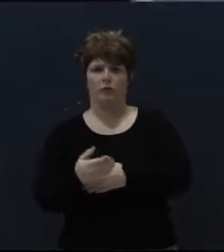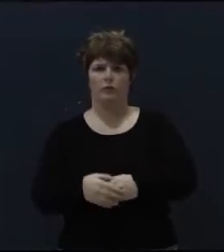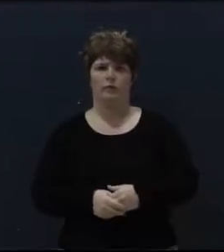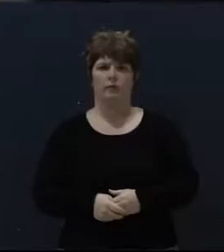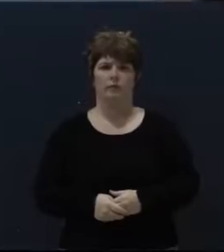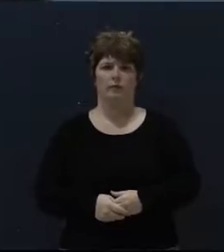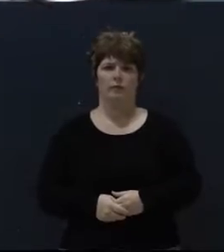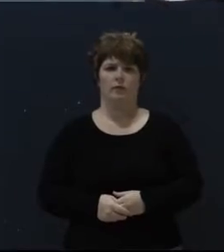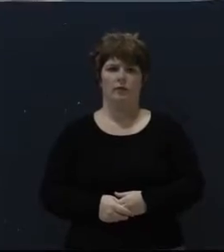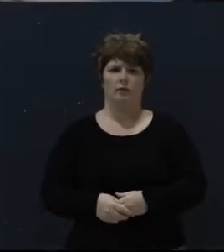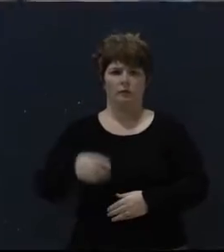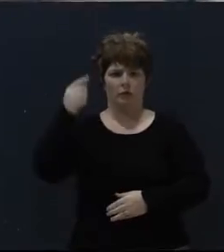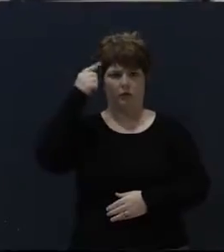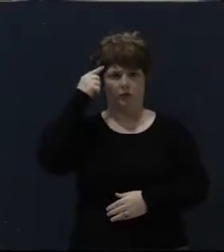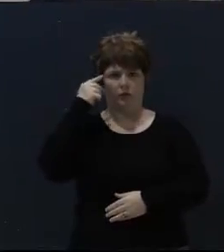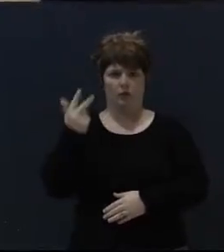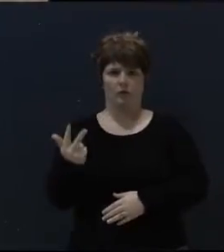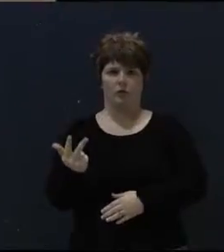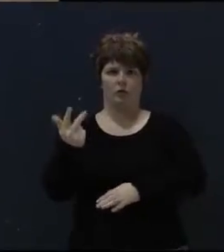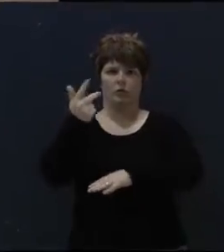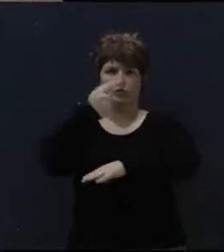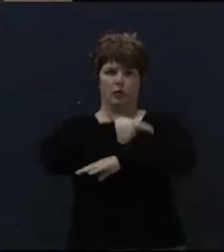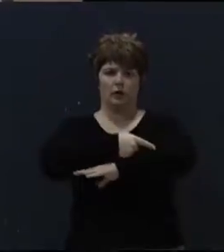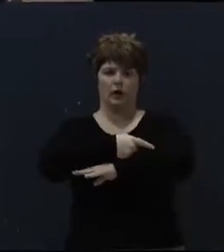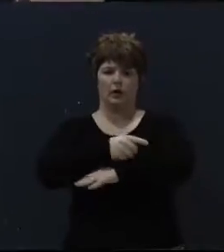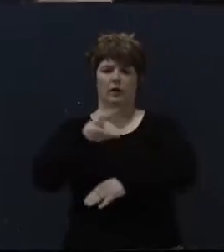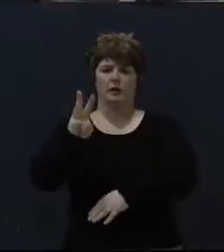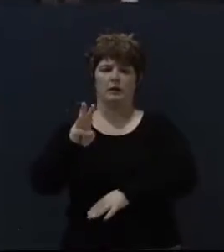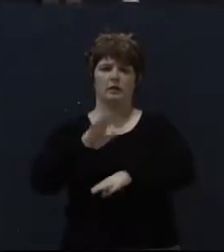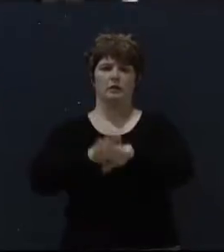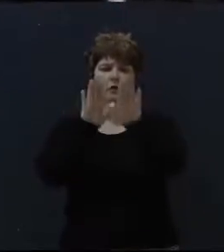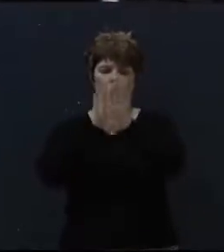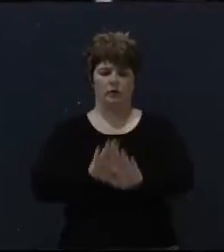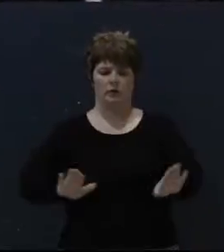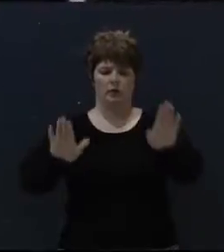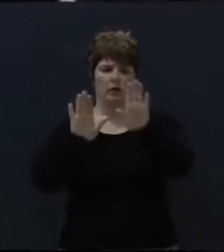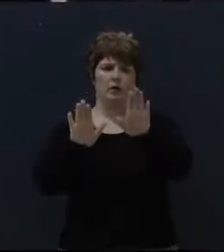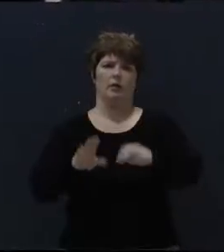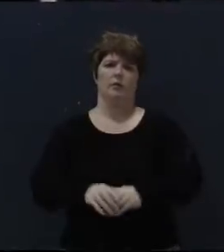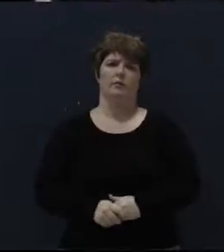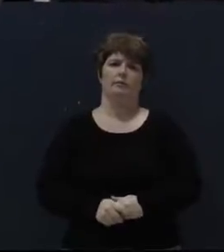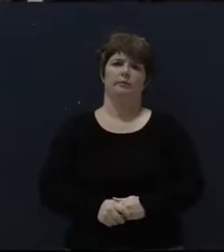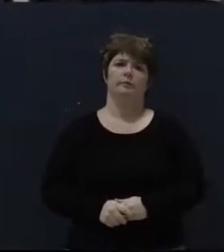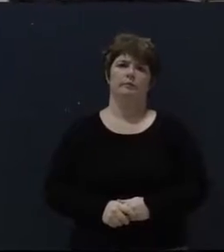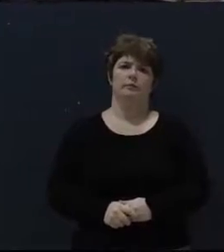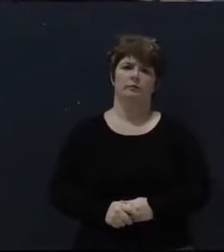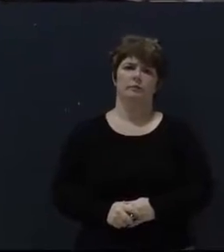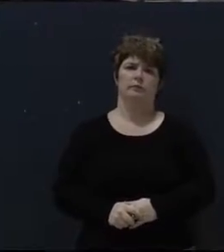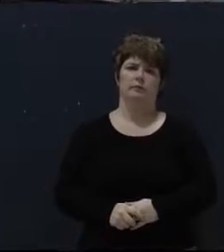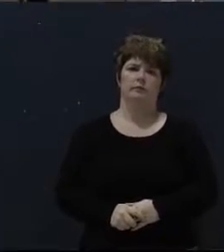tell me. I think it's 3 a day, and then you got to do 6 on Sunday. That's it. 3 a day and 6 on Sunday.